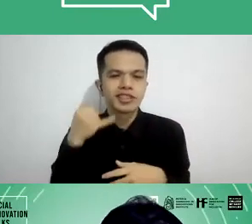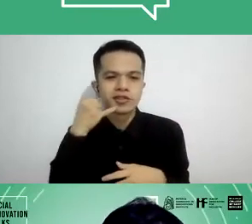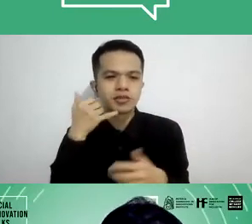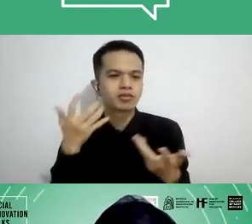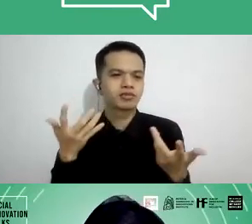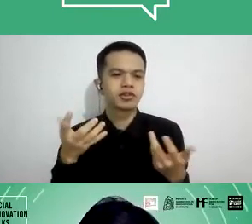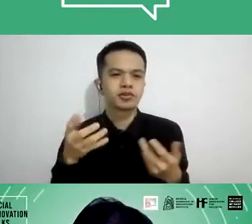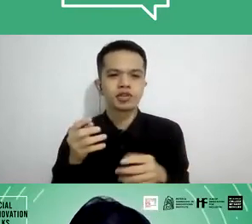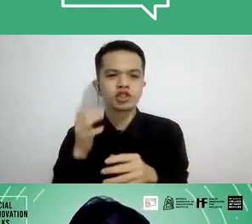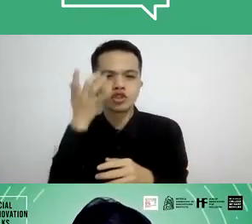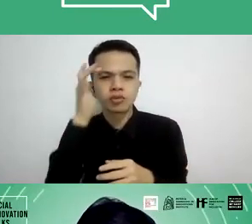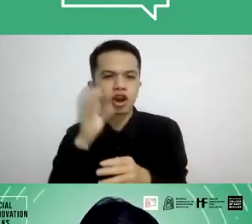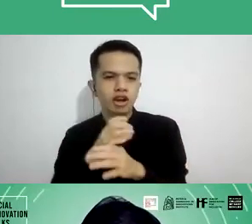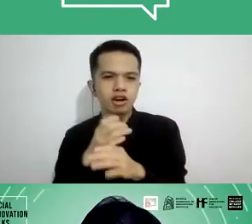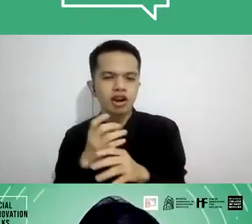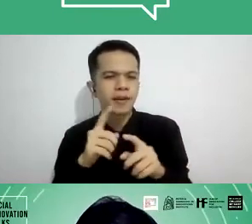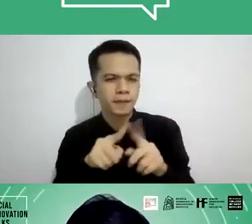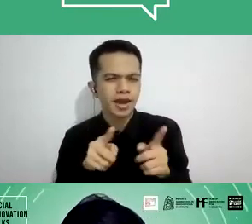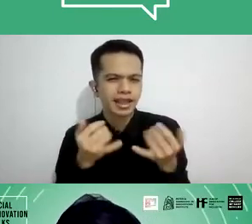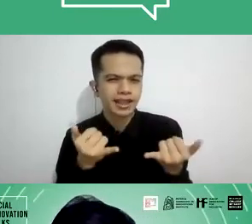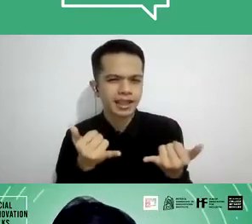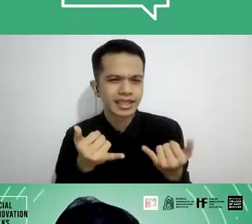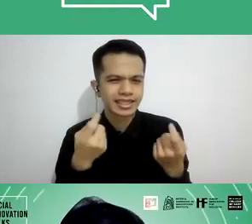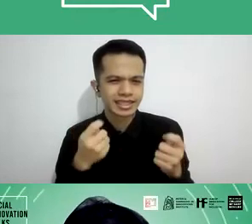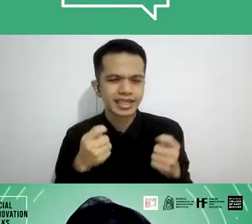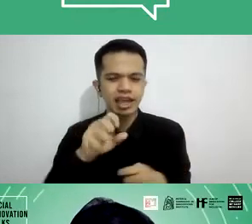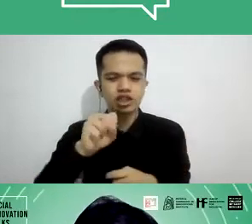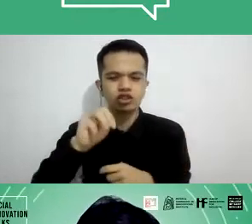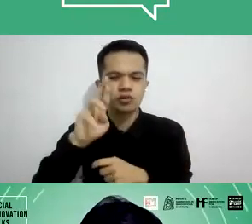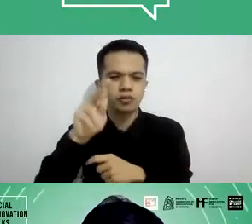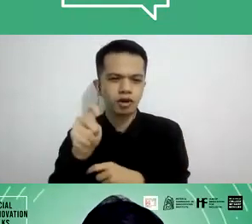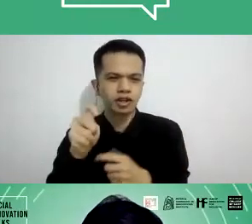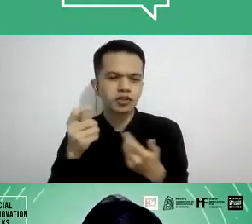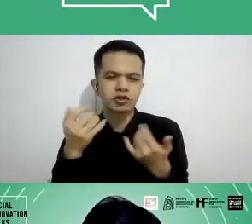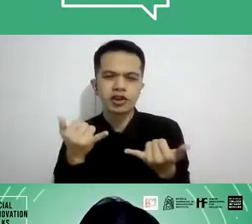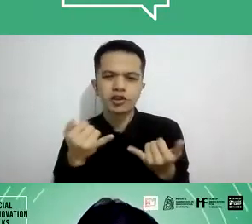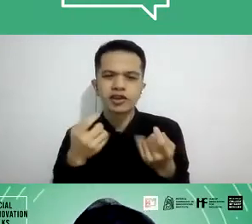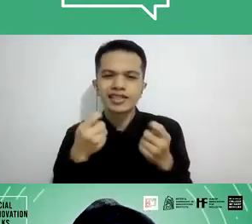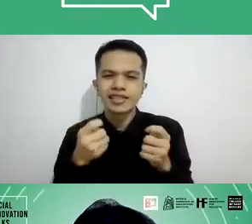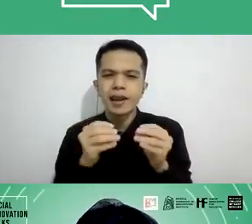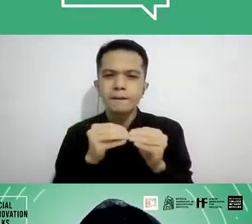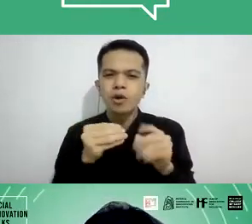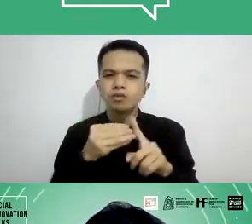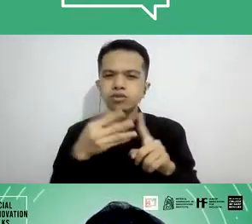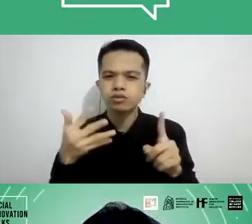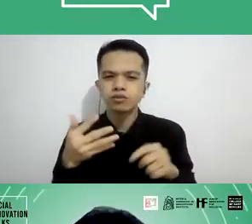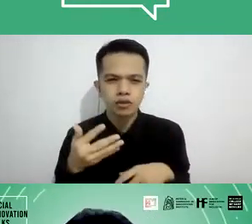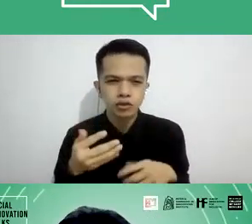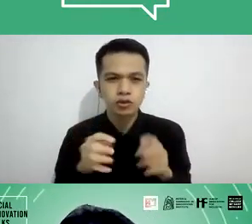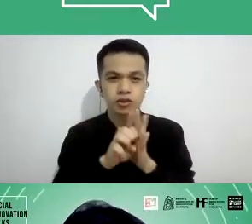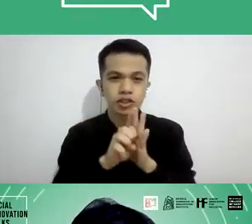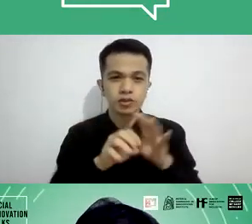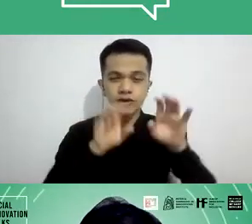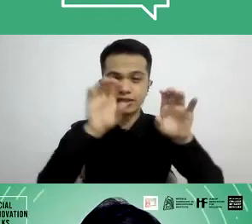smart cars. But now we want to take that concept of smart and we want to scale it up. And when you scale up